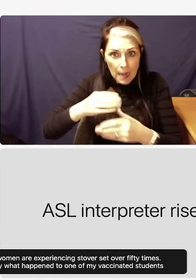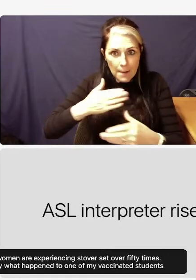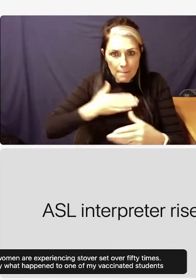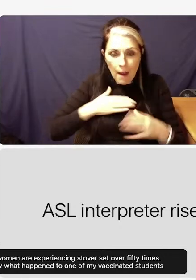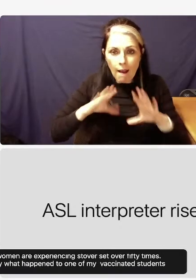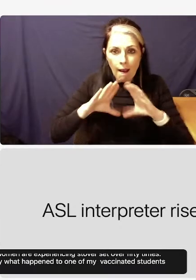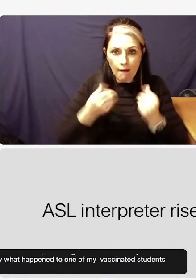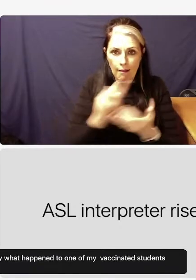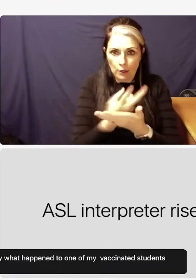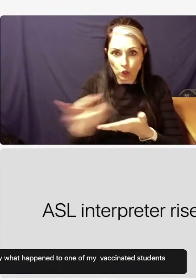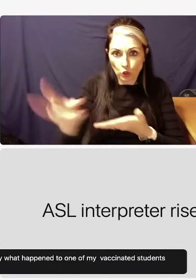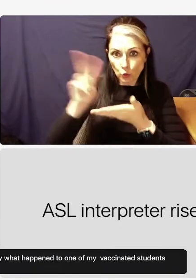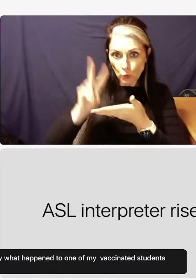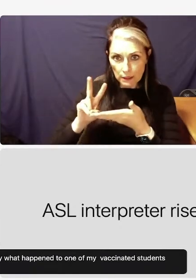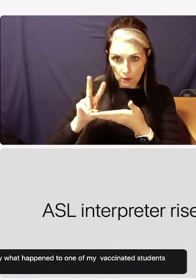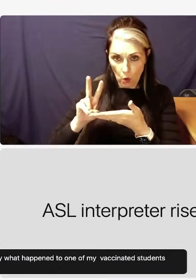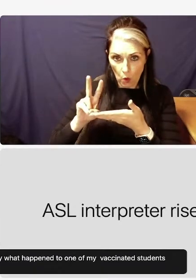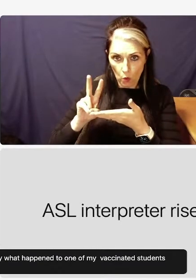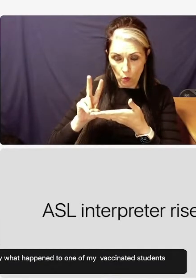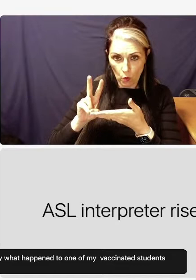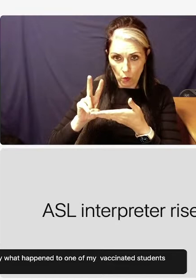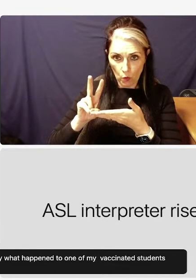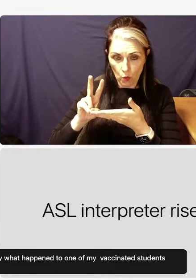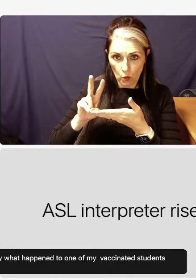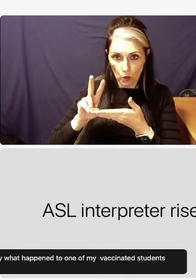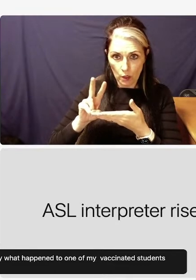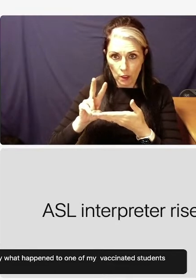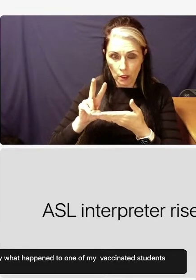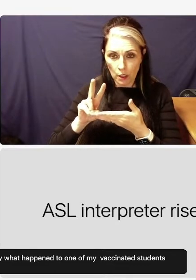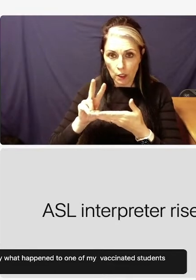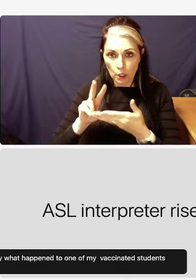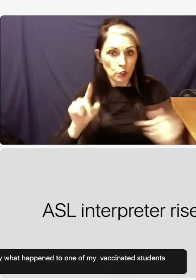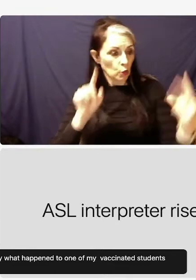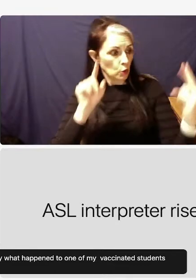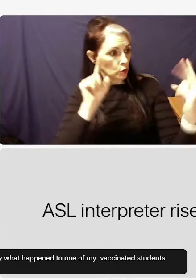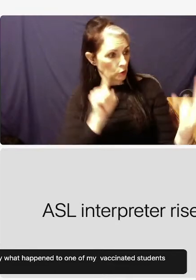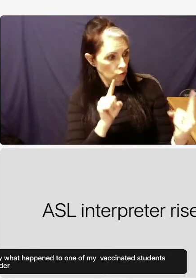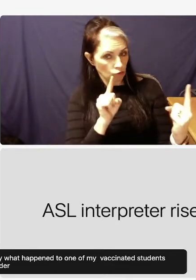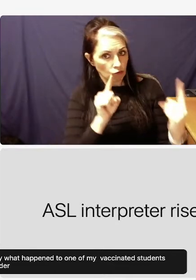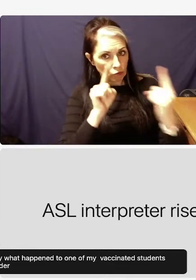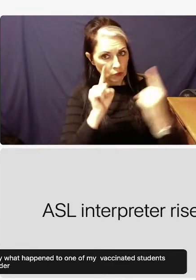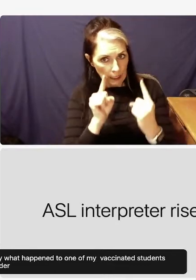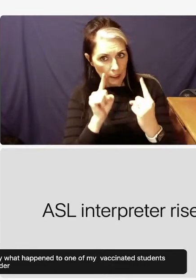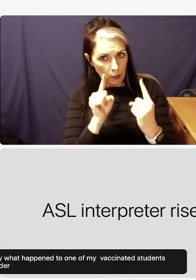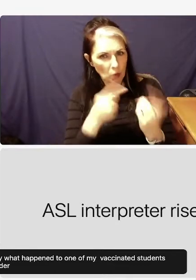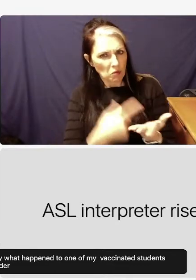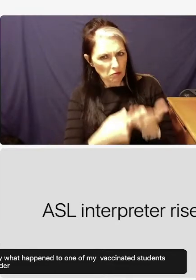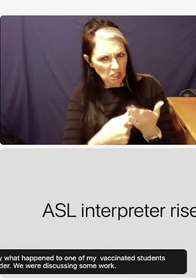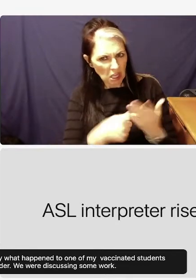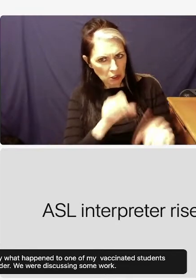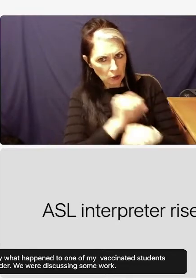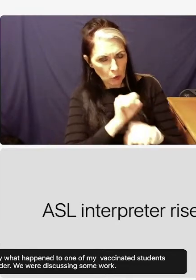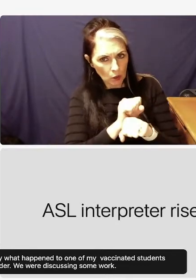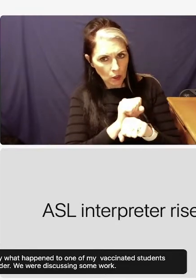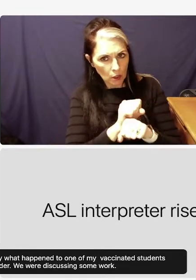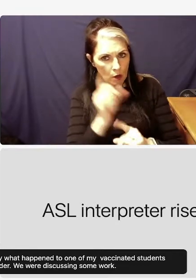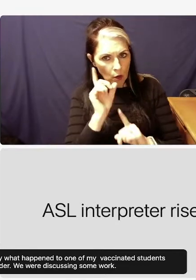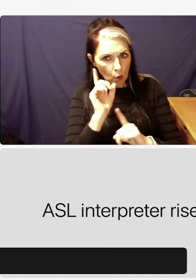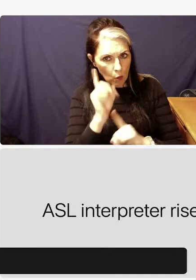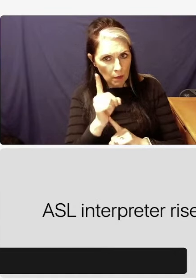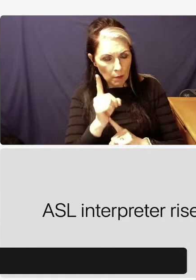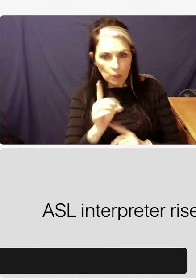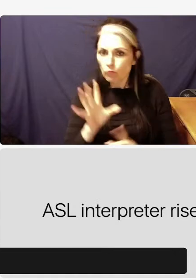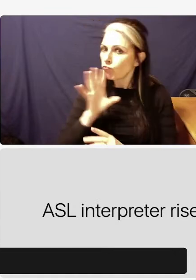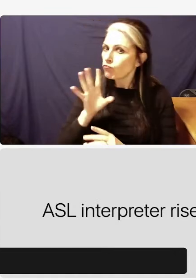about two weeks ago the student was standing over my right shoulder we were discussing some work one second the student was speaking